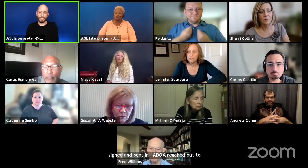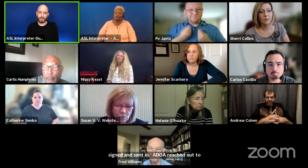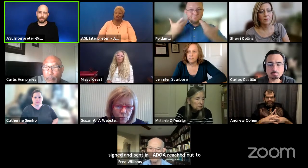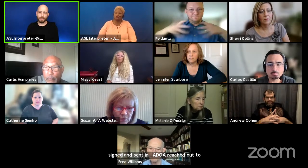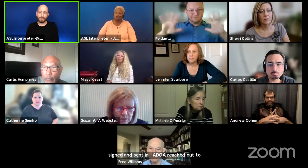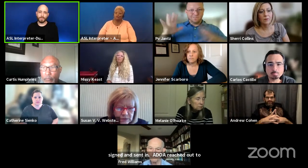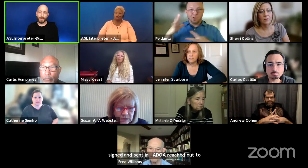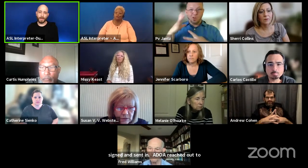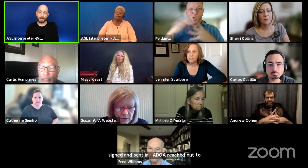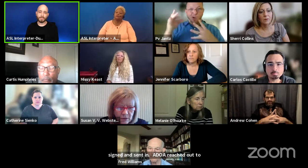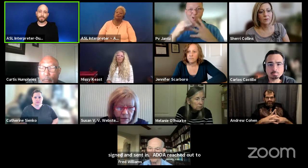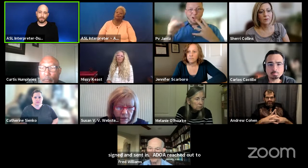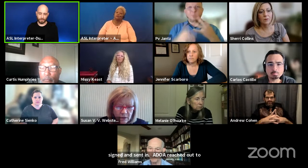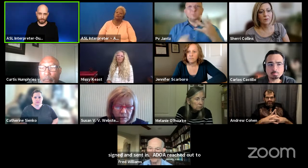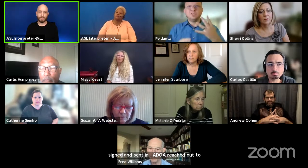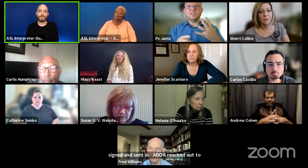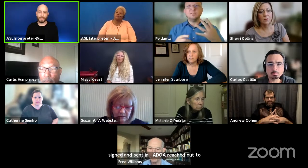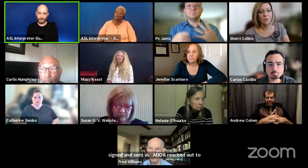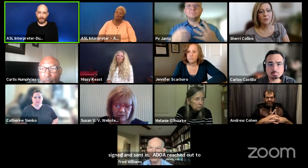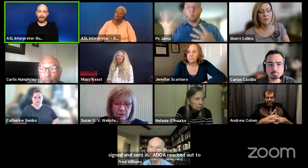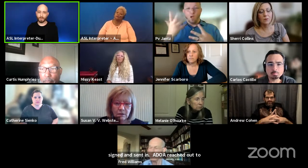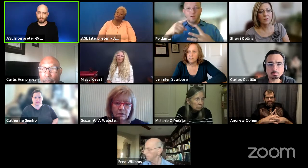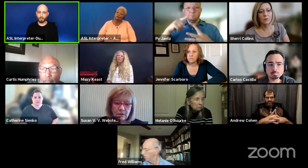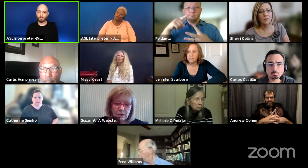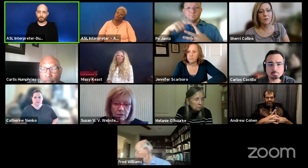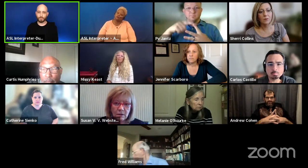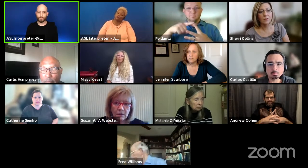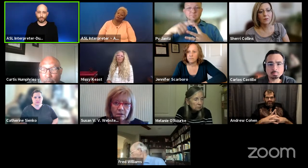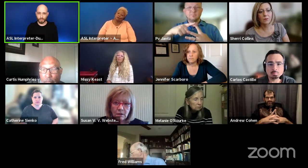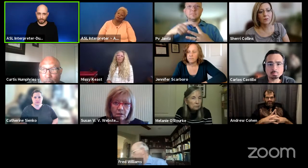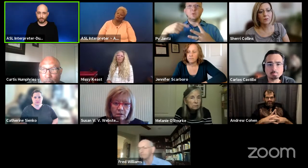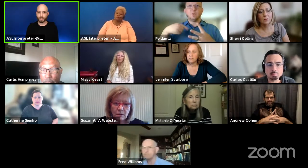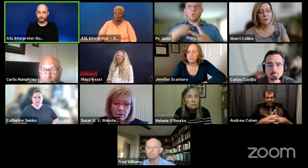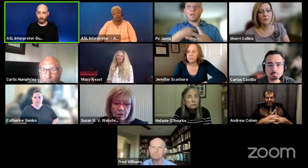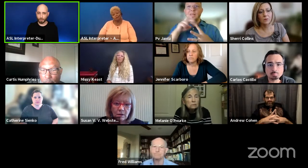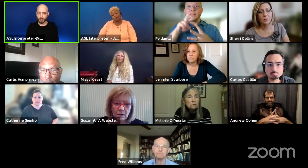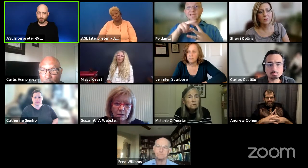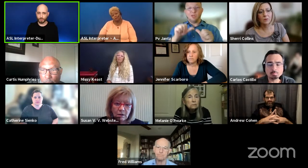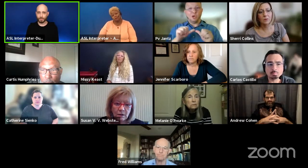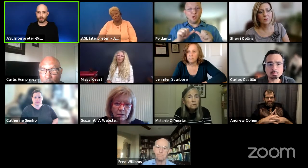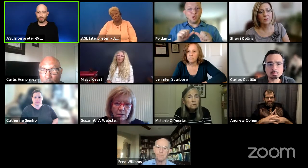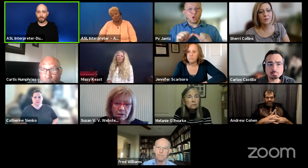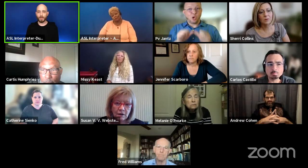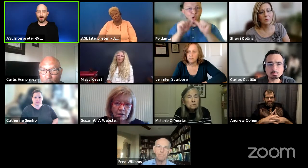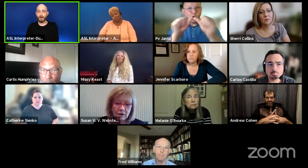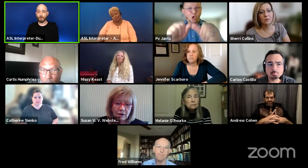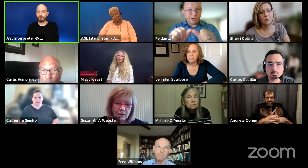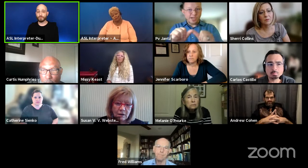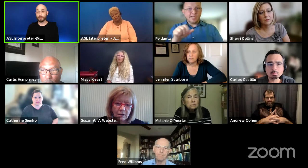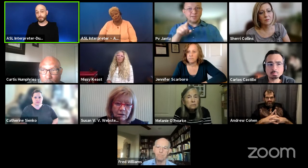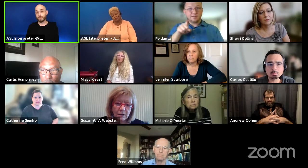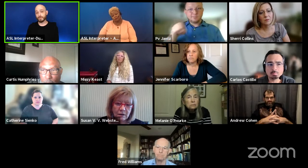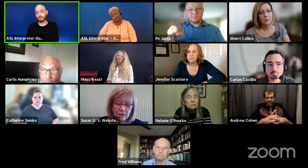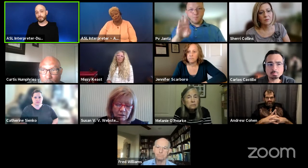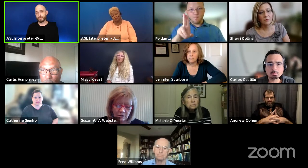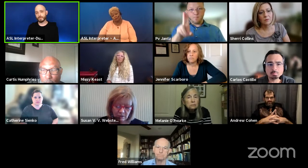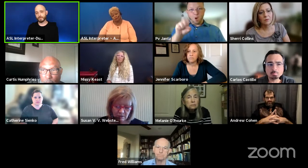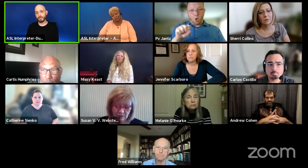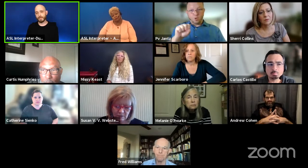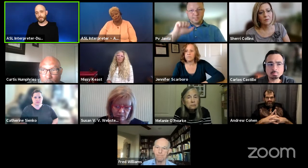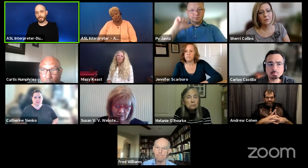They said that they had presented us with the options of